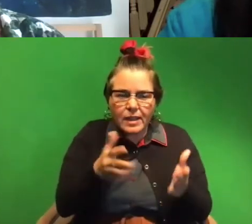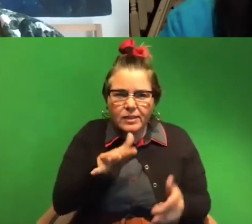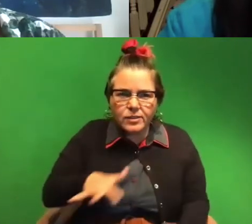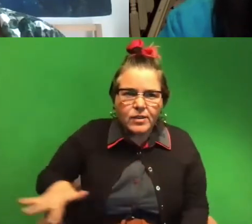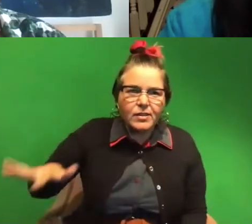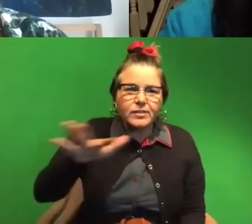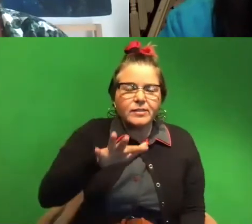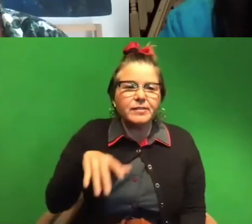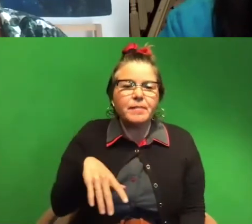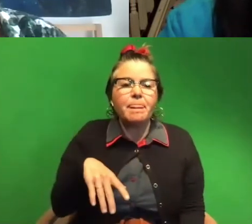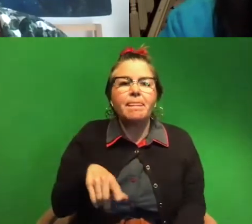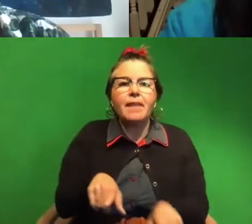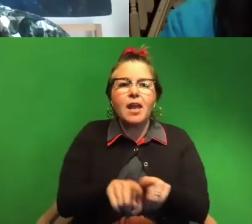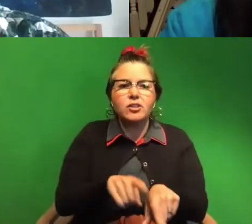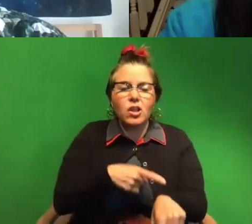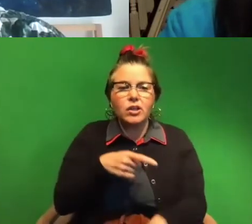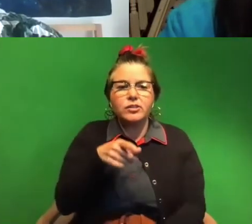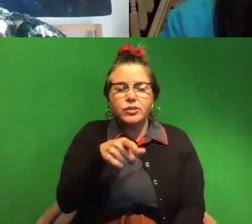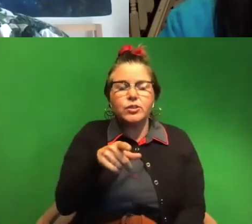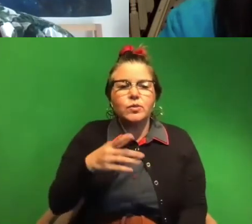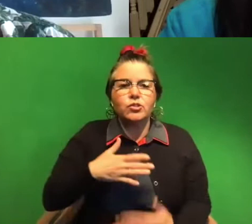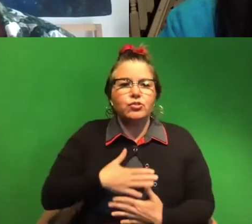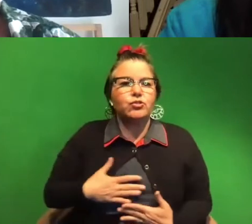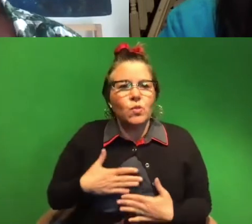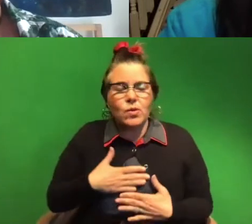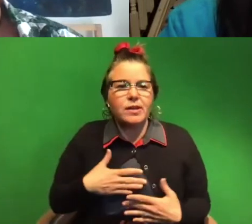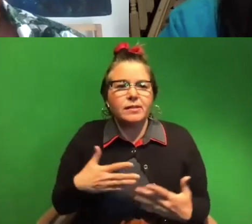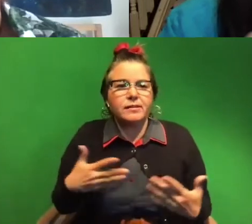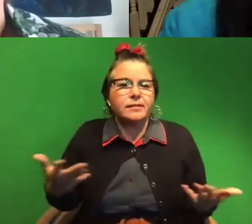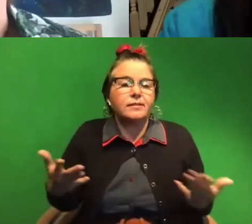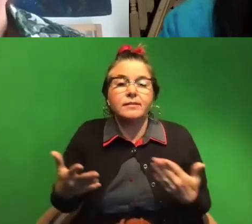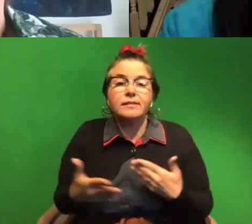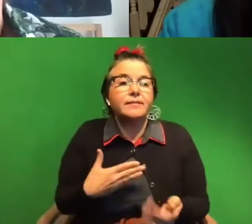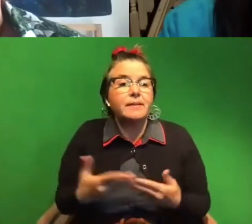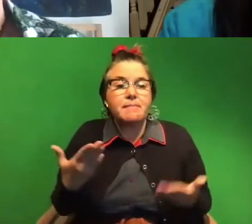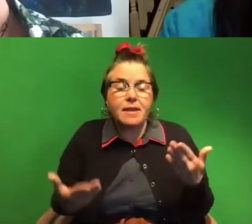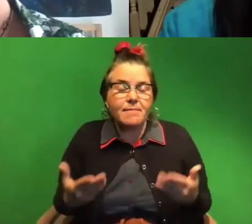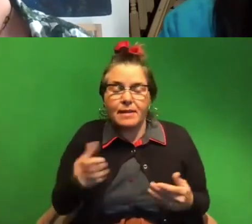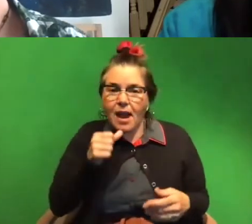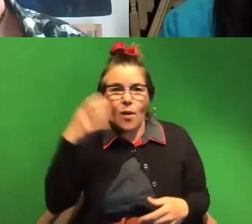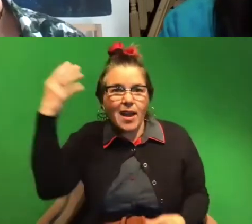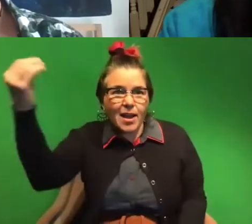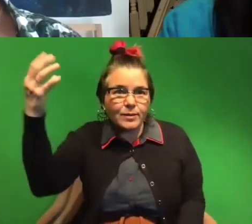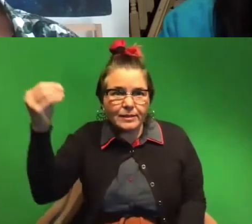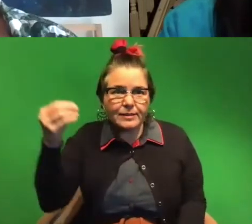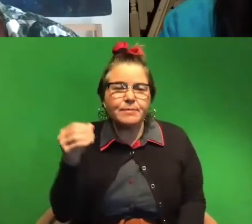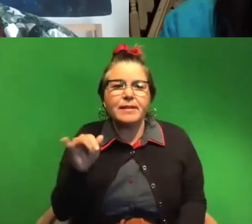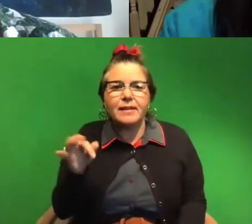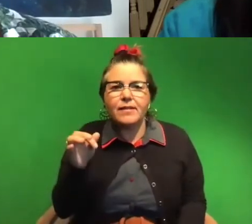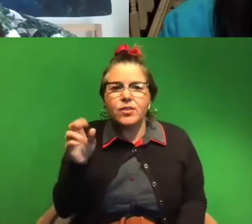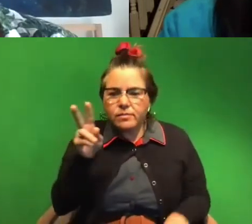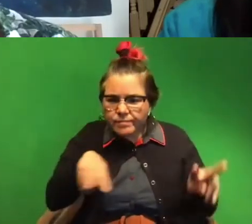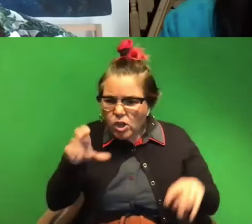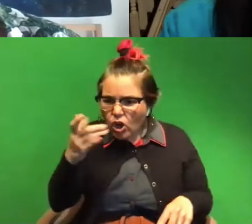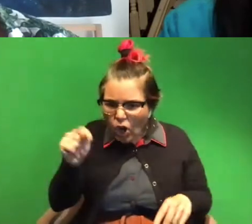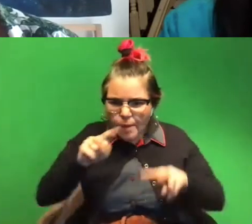as long as you enjoy even maybe not even going outside, but if you're looking at your carpet